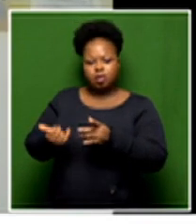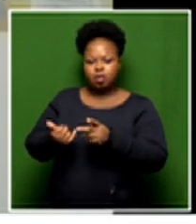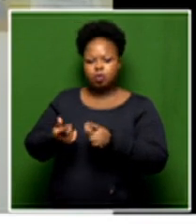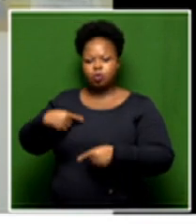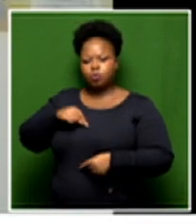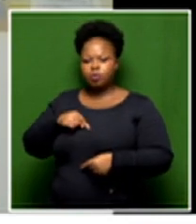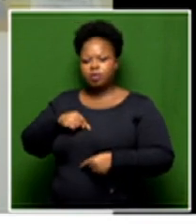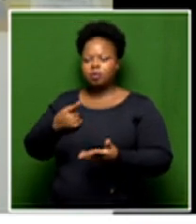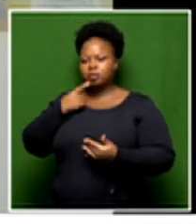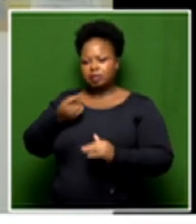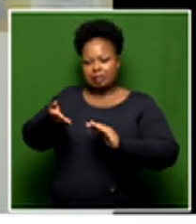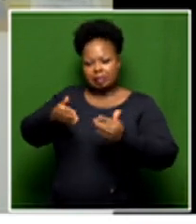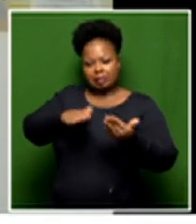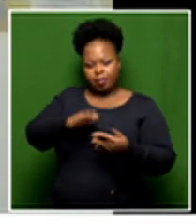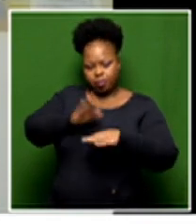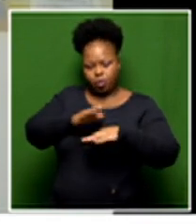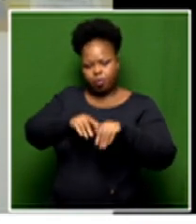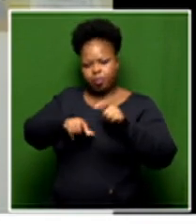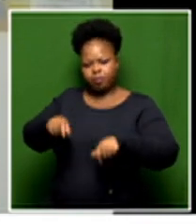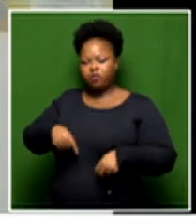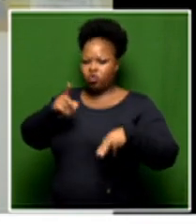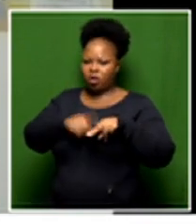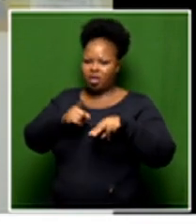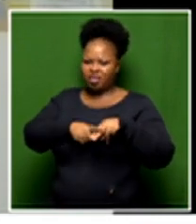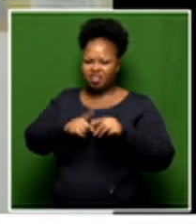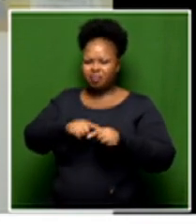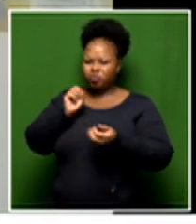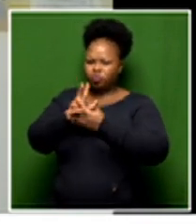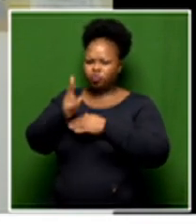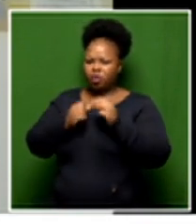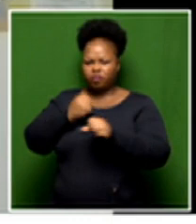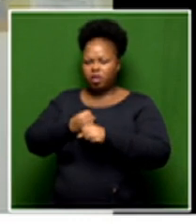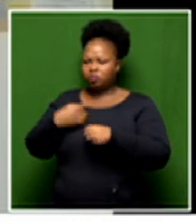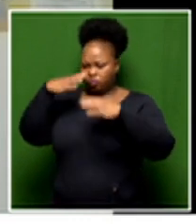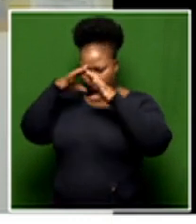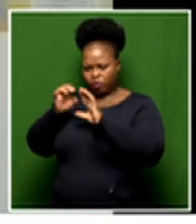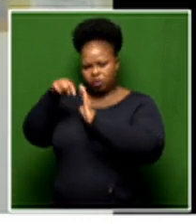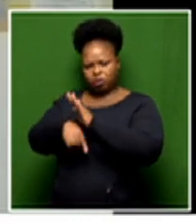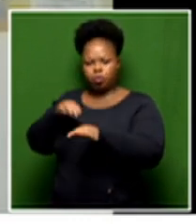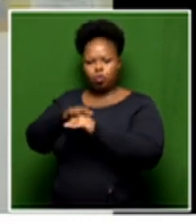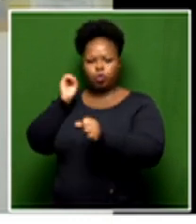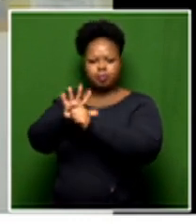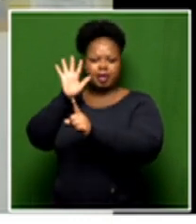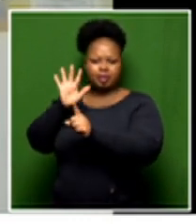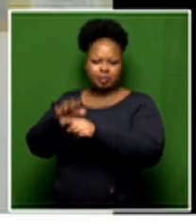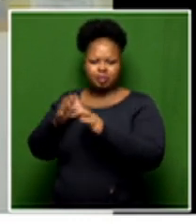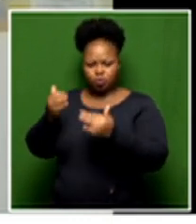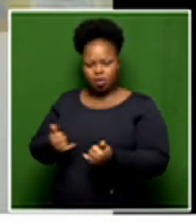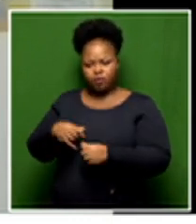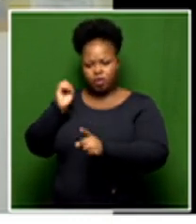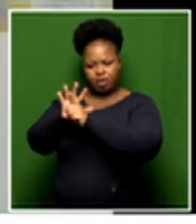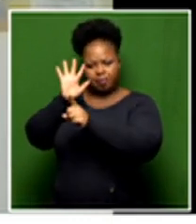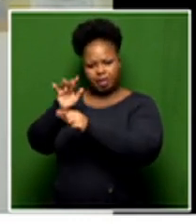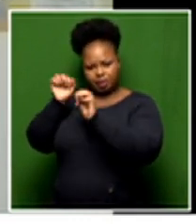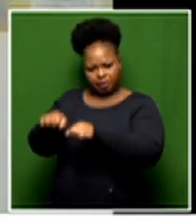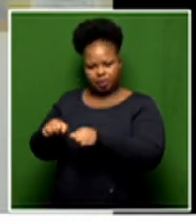excess AIDS-related mortality. And for the past 12 years, we really have been focusing on impact. So we're in the AIDS impact